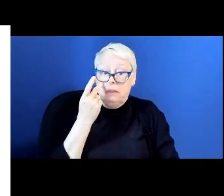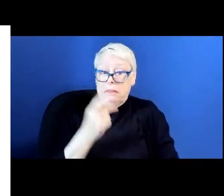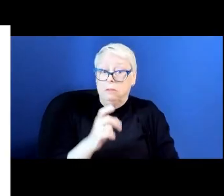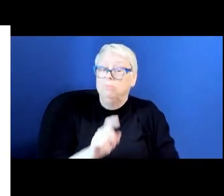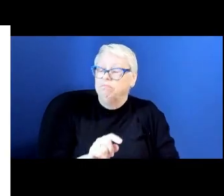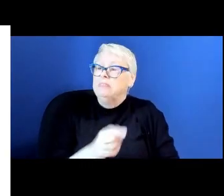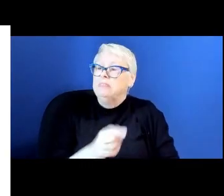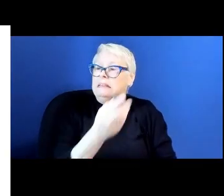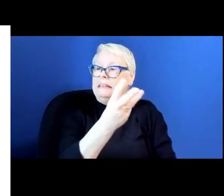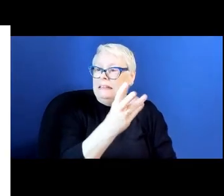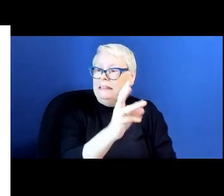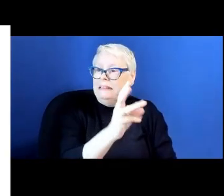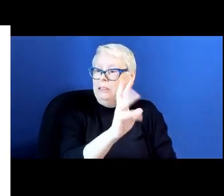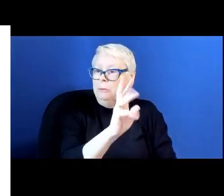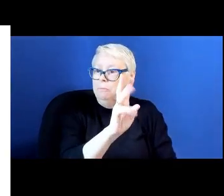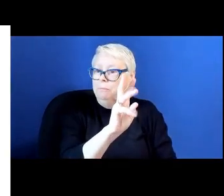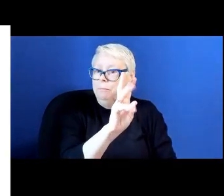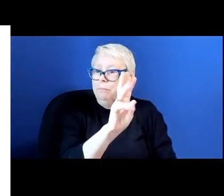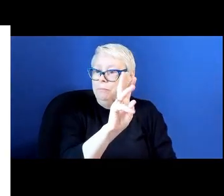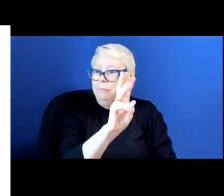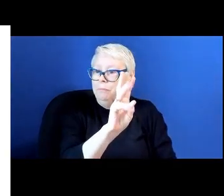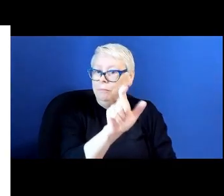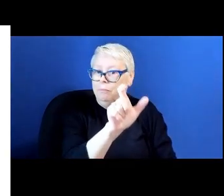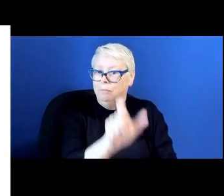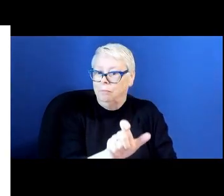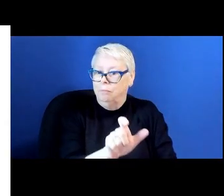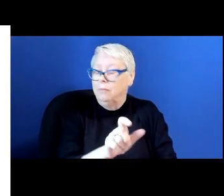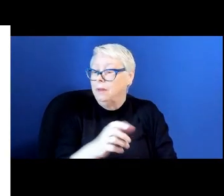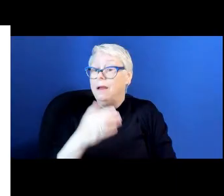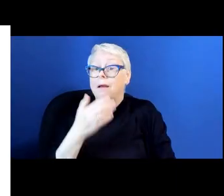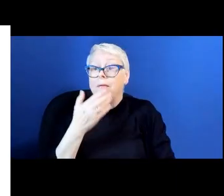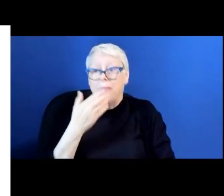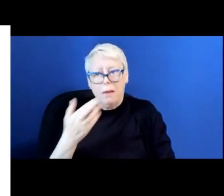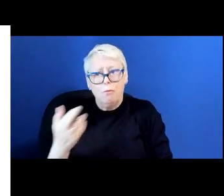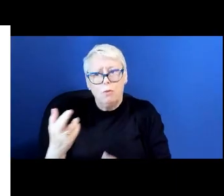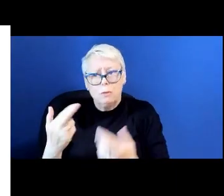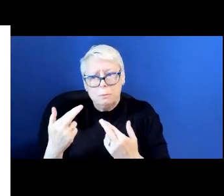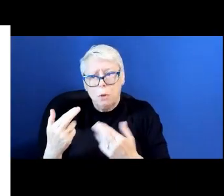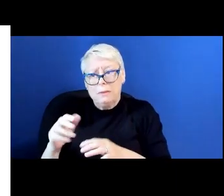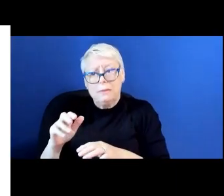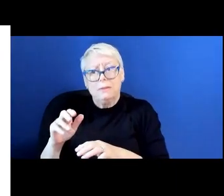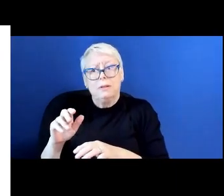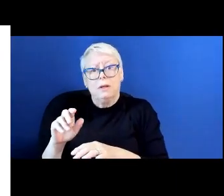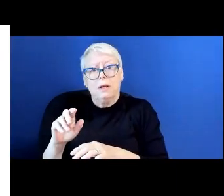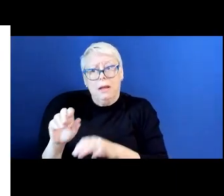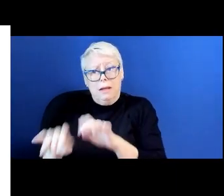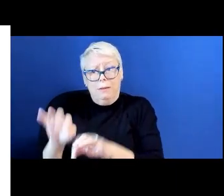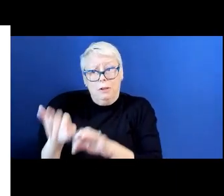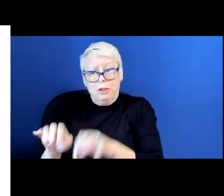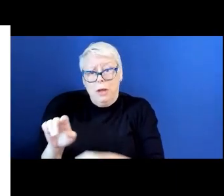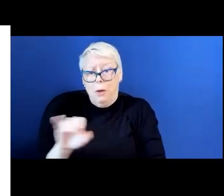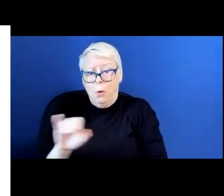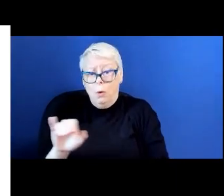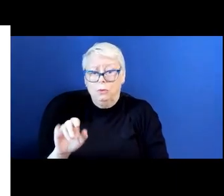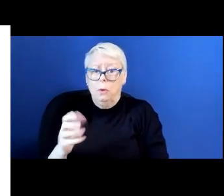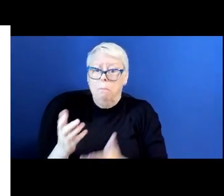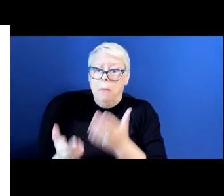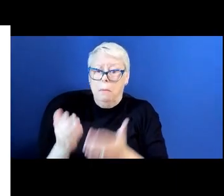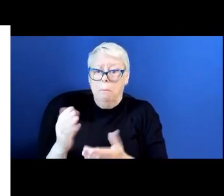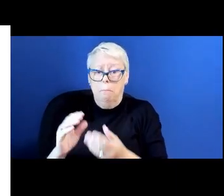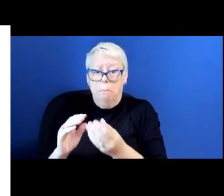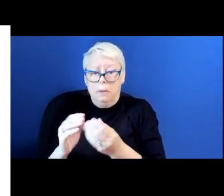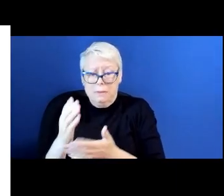So it spotlights. Thank you so much for responses in the chat as well. Pathway 1, pathway 2,